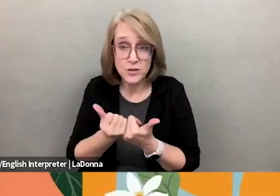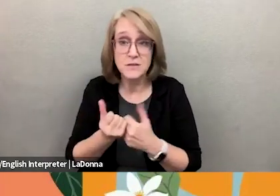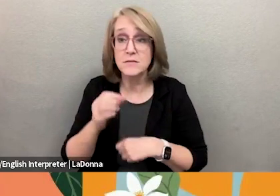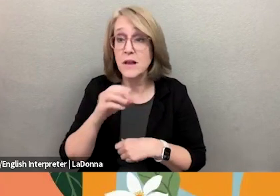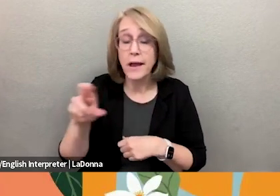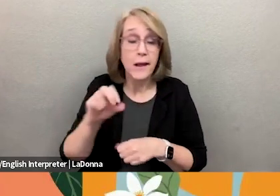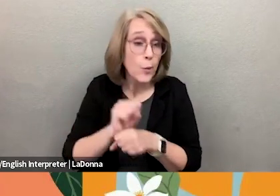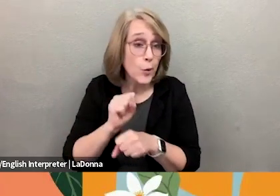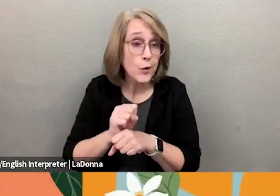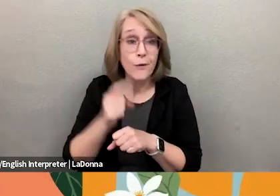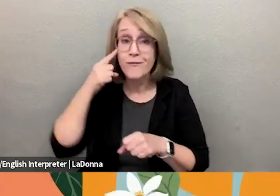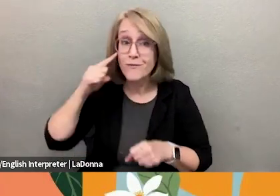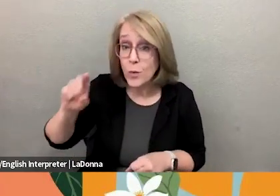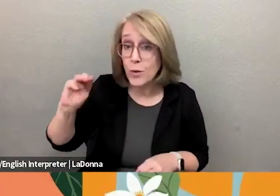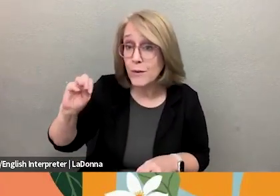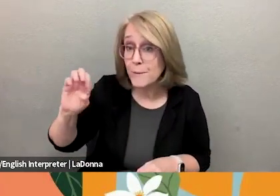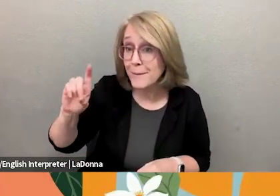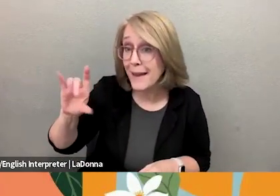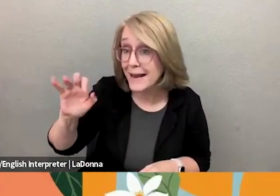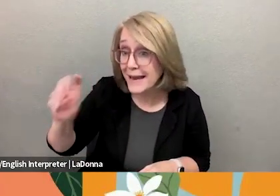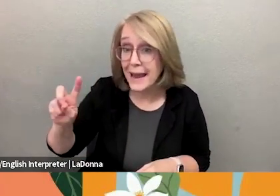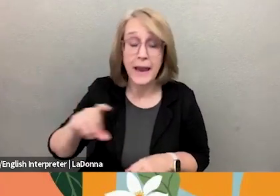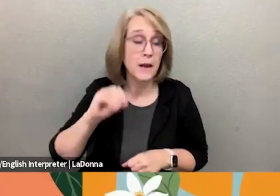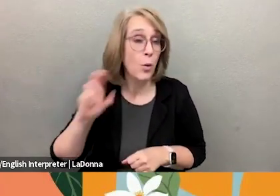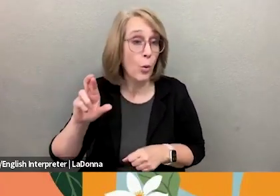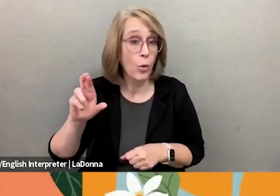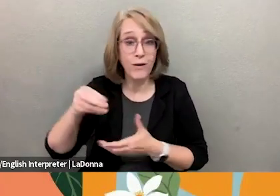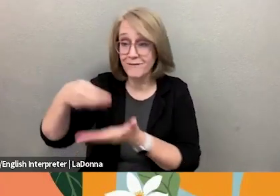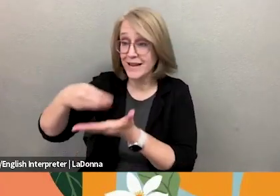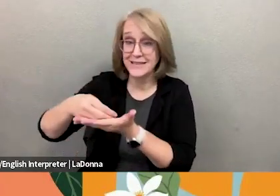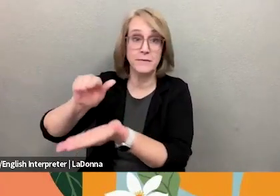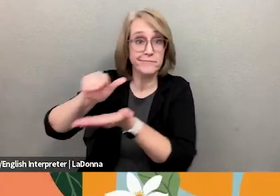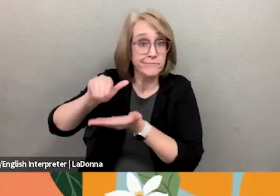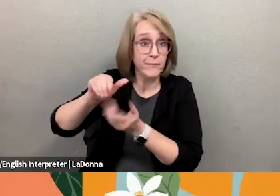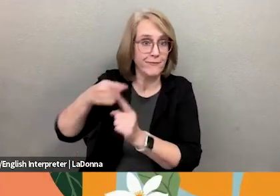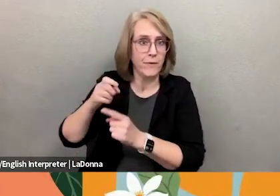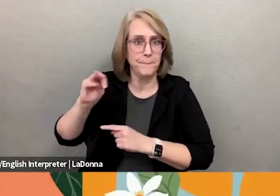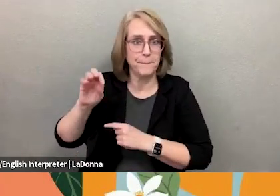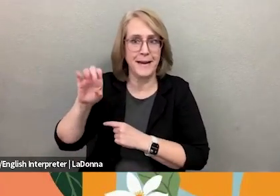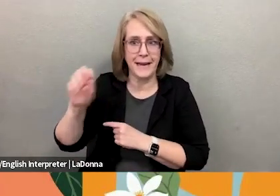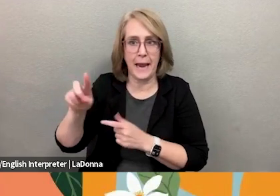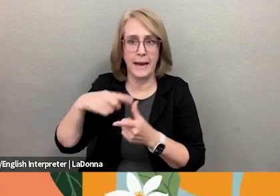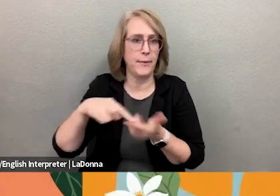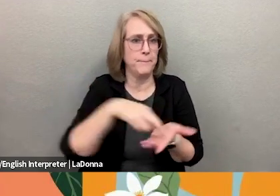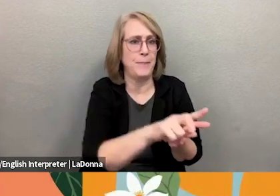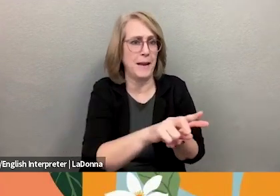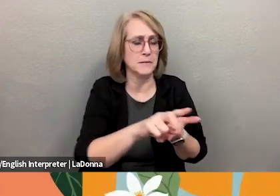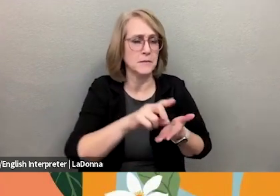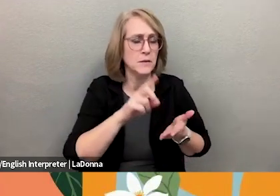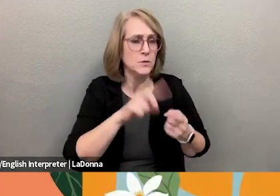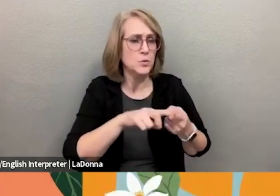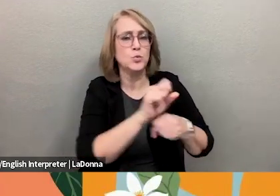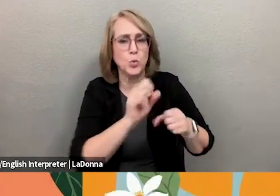self-directed, consumer-directed programs. In terms of its overlap with family caregivers,